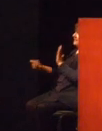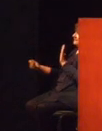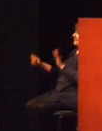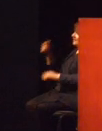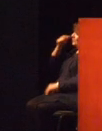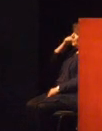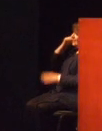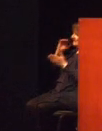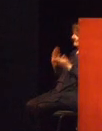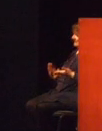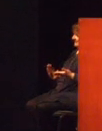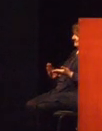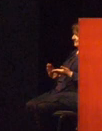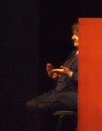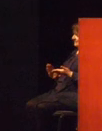anti-racist.